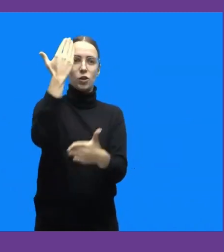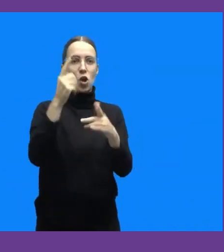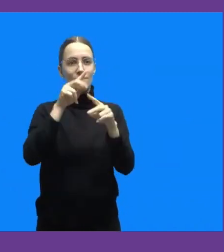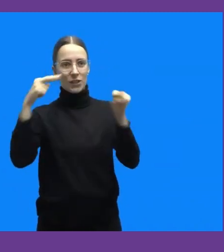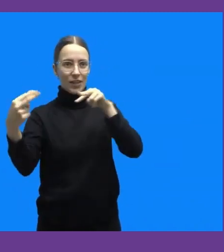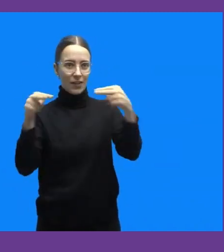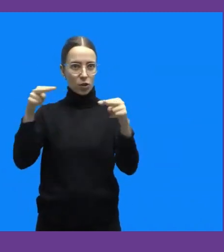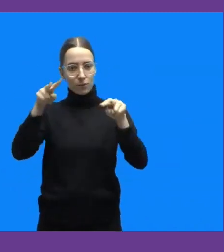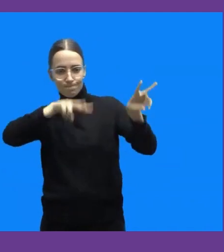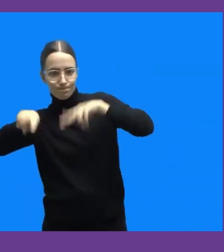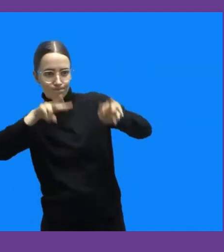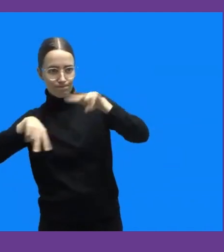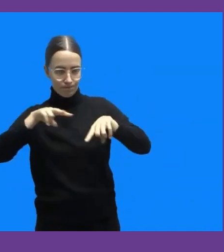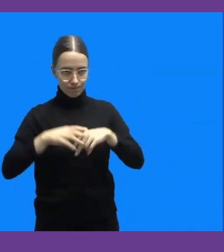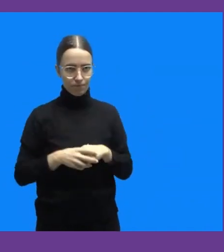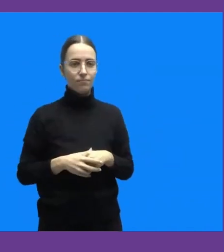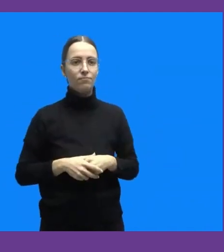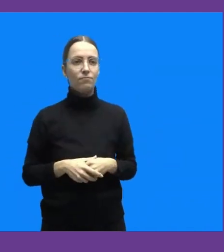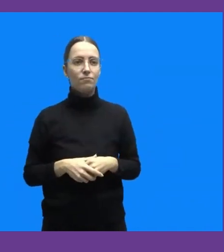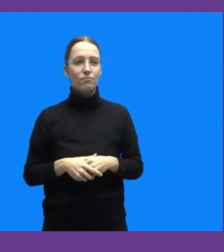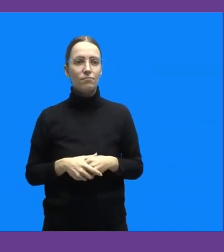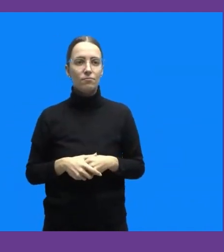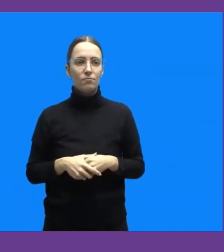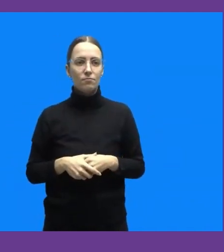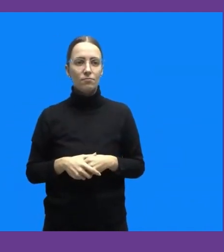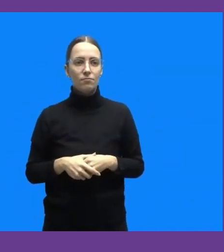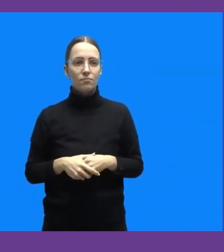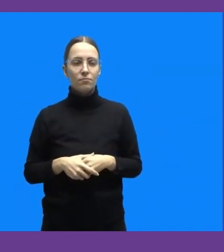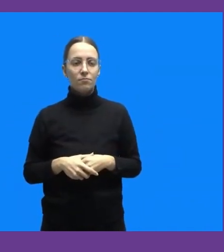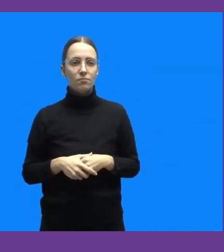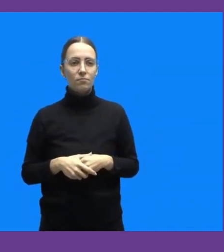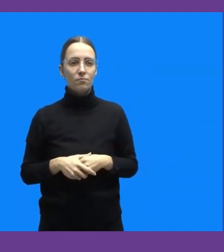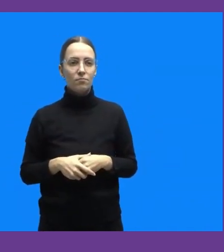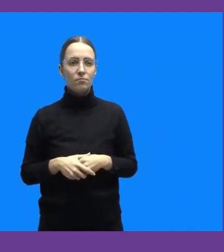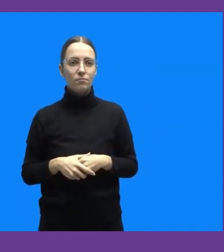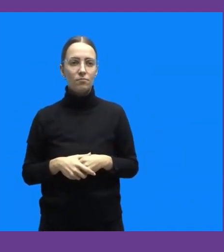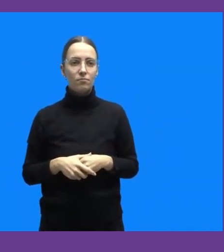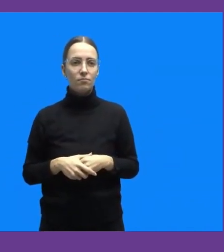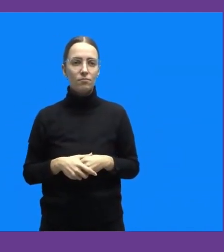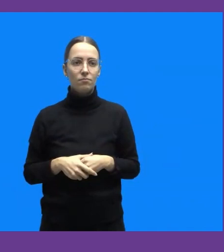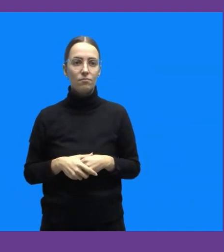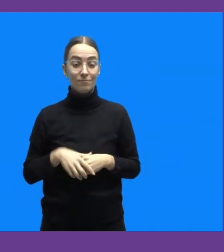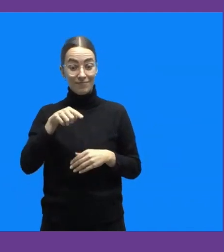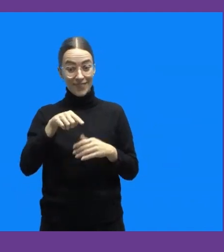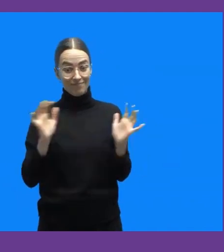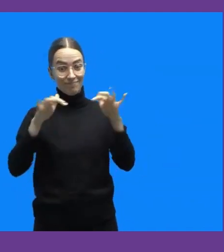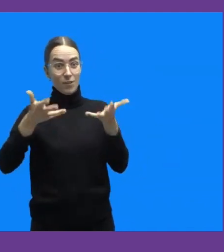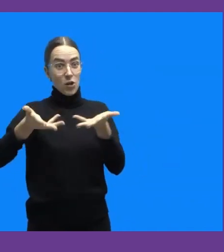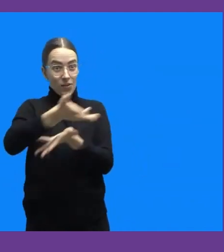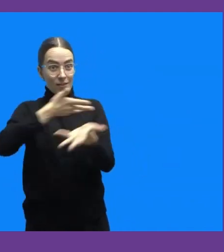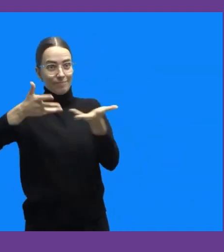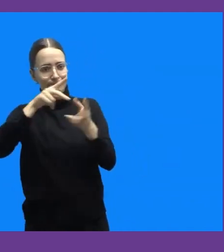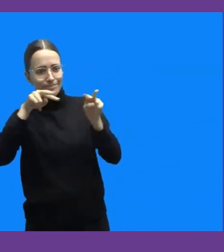observatory that we have developed is to know more about the community. So what ages we